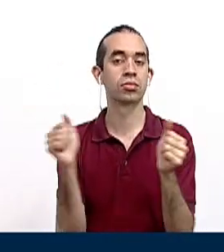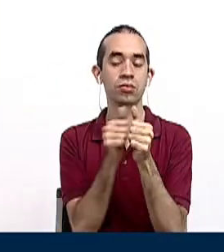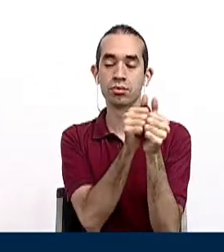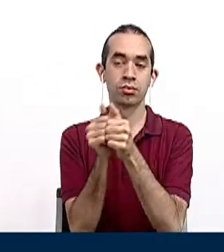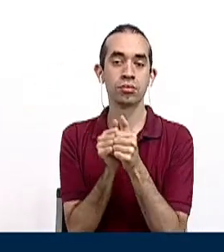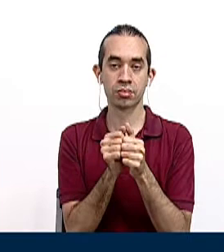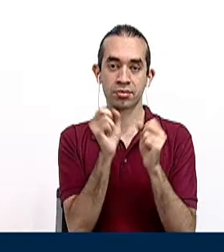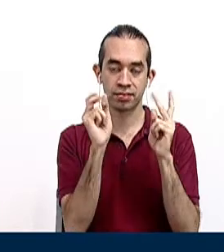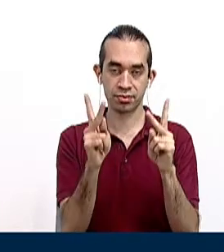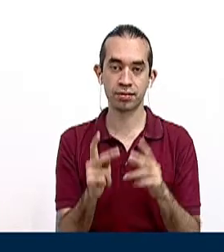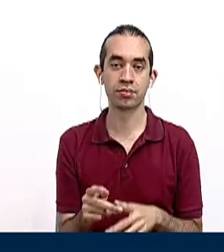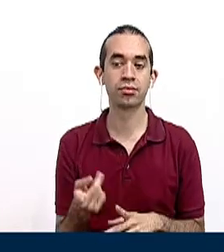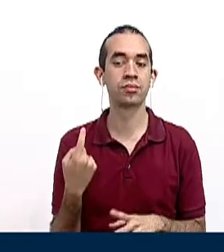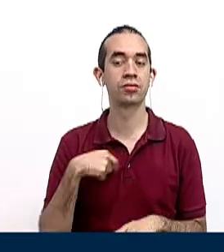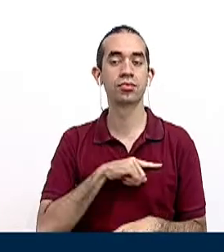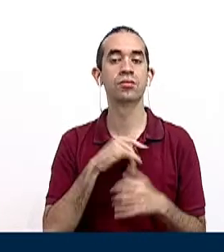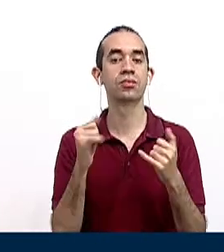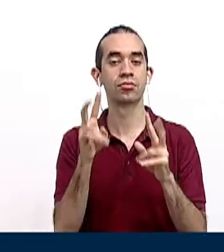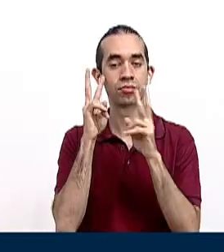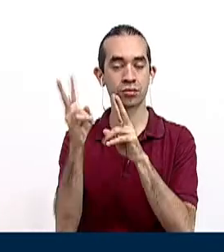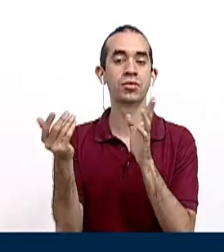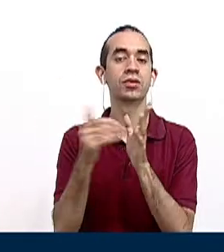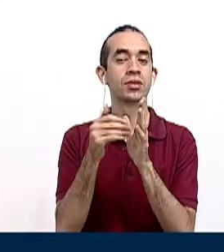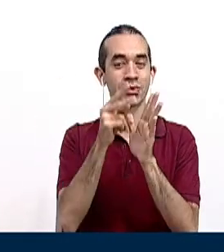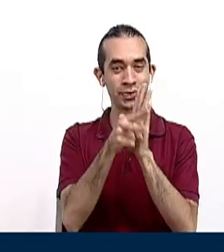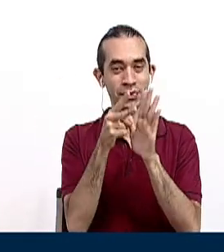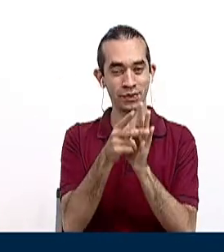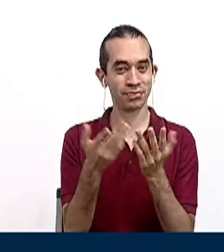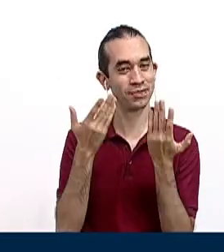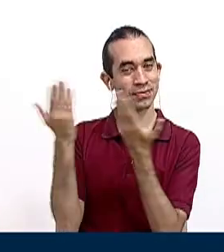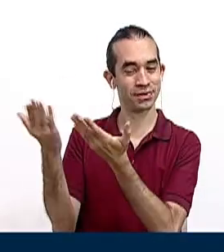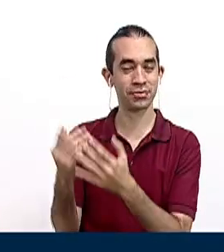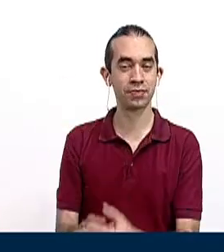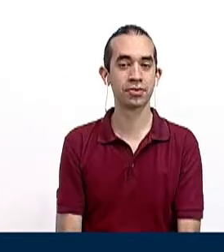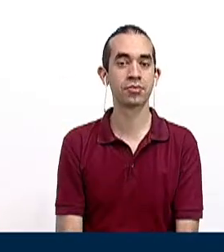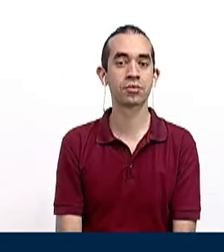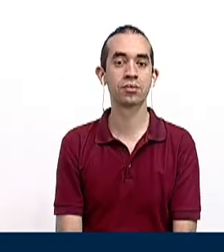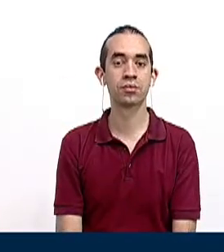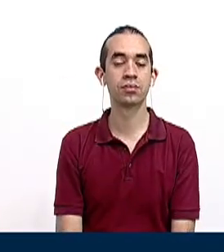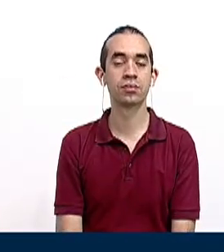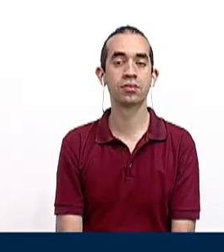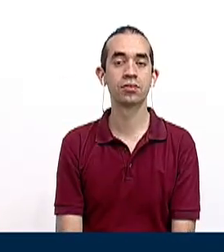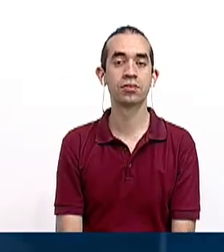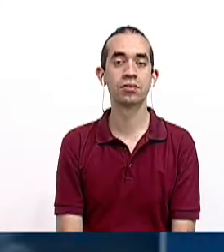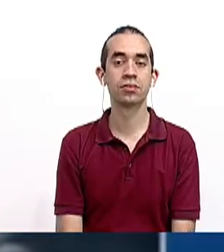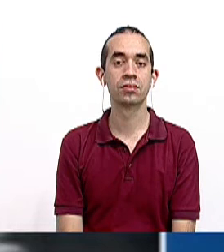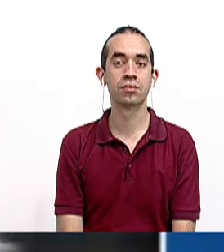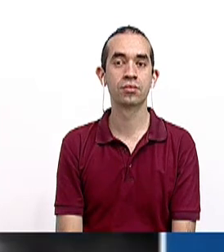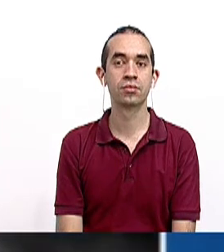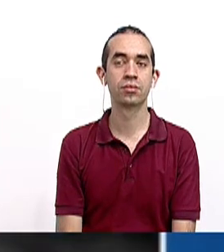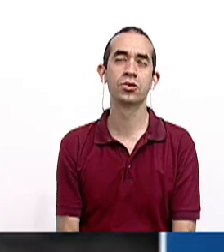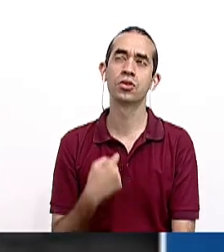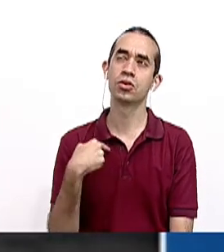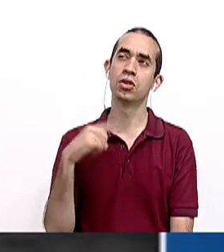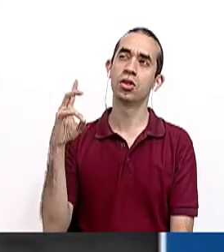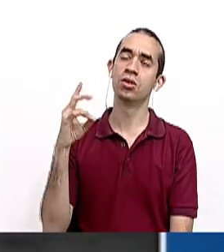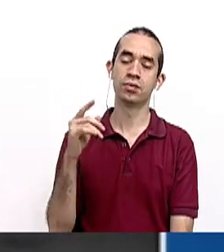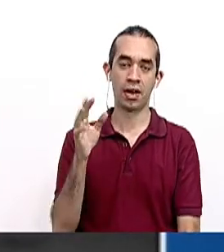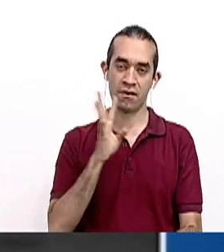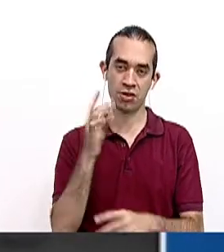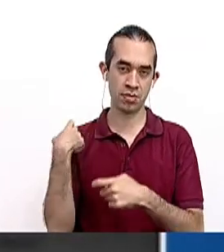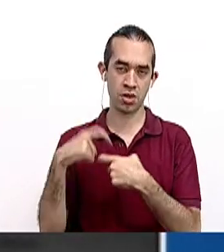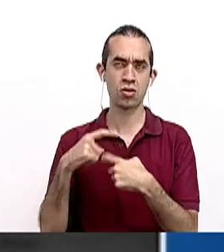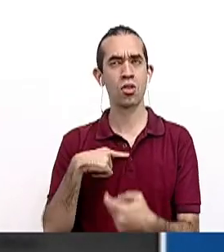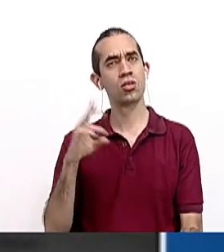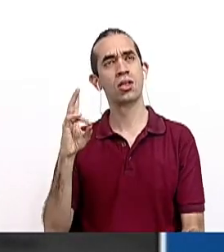Okay? So we're going to watch the video one more time. Let's watch the video. Yo tenía 7 años cuando yo vi